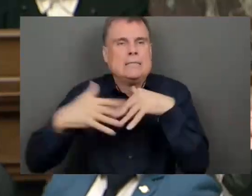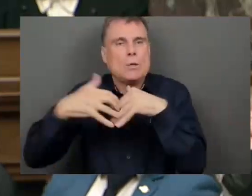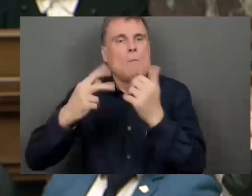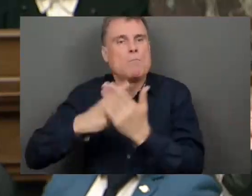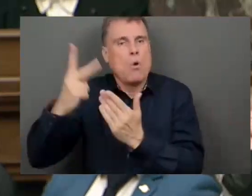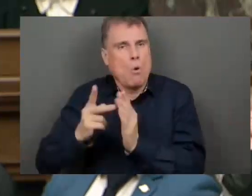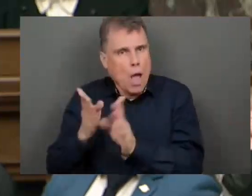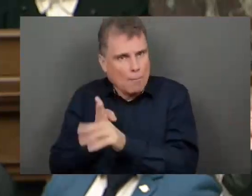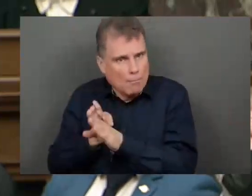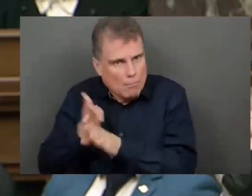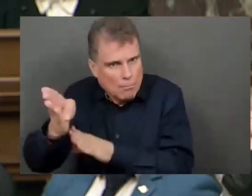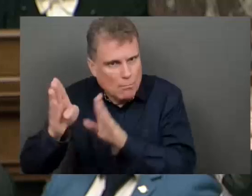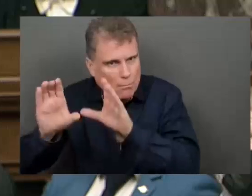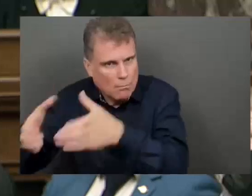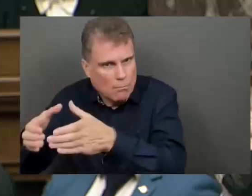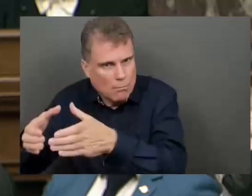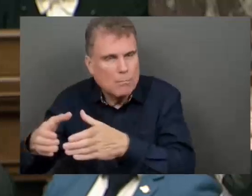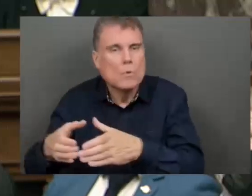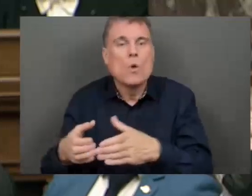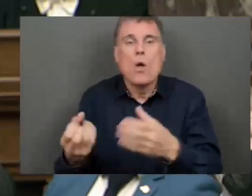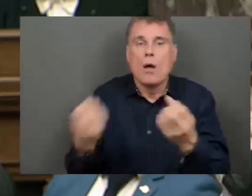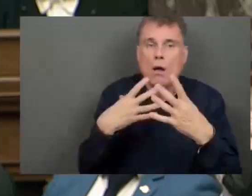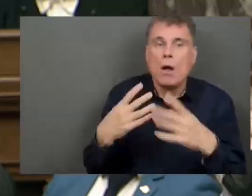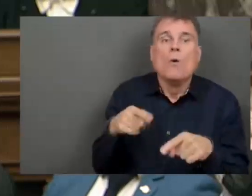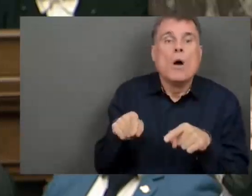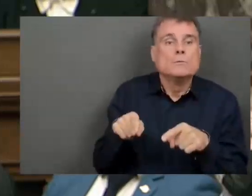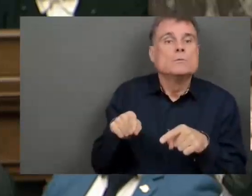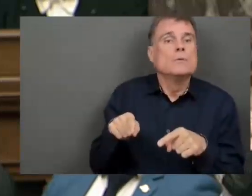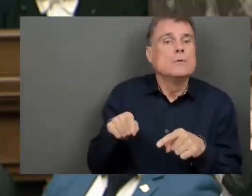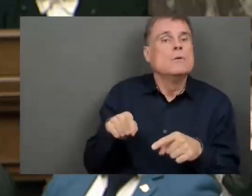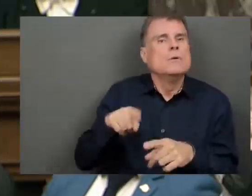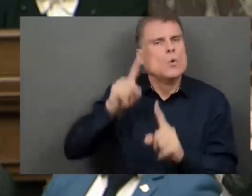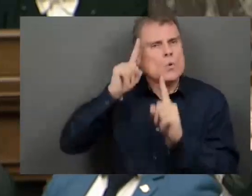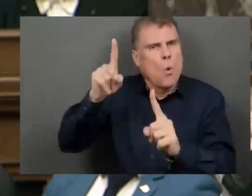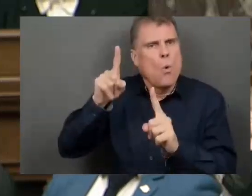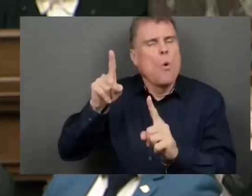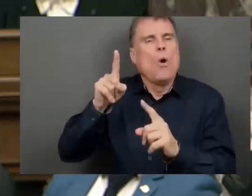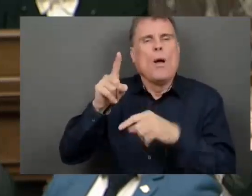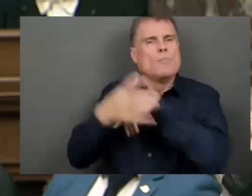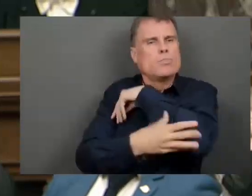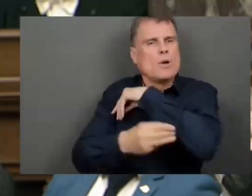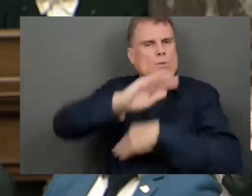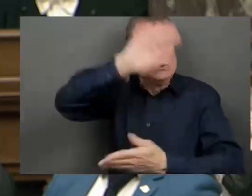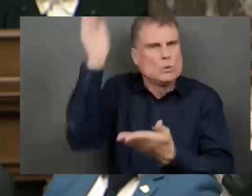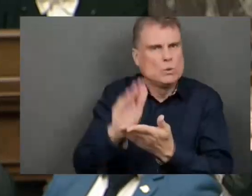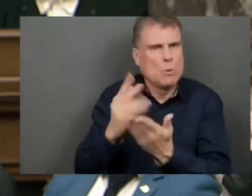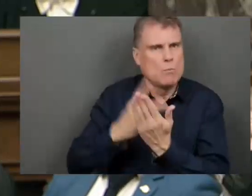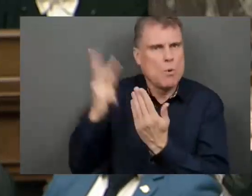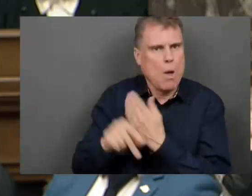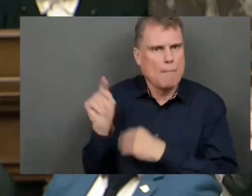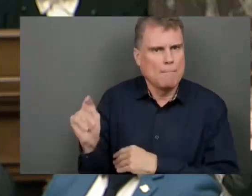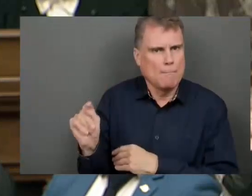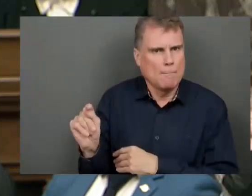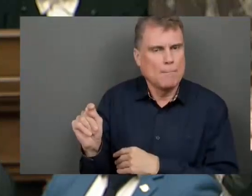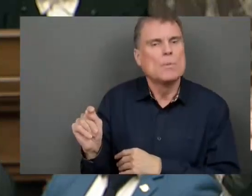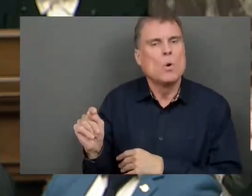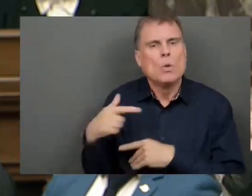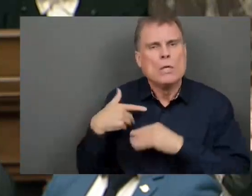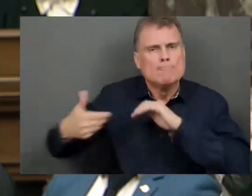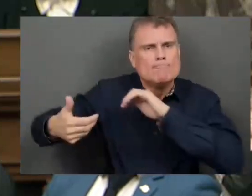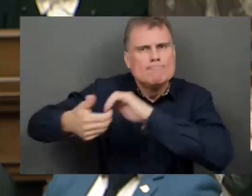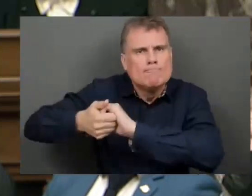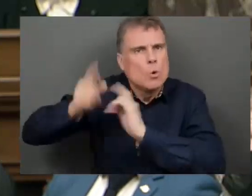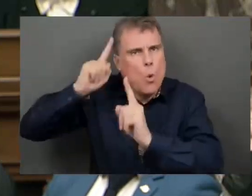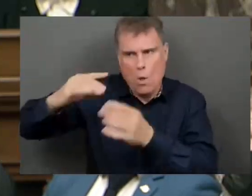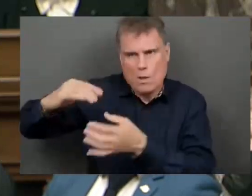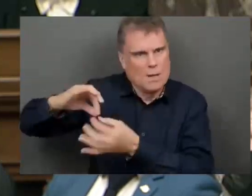We're working with partners, meeting with leaders from across nations, from every First Nation,